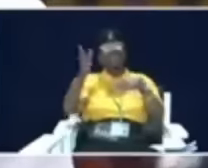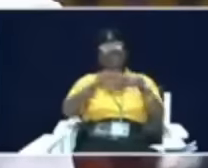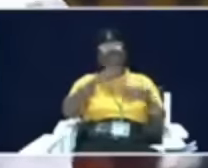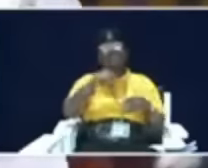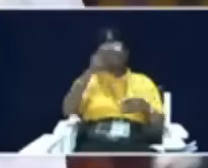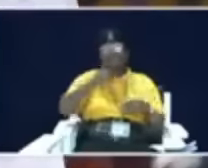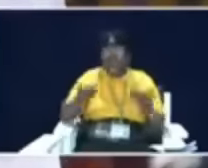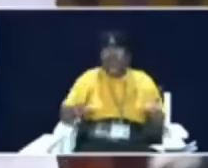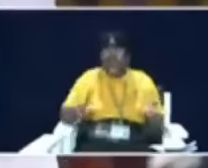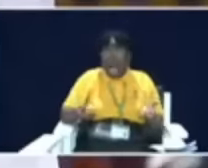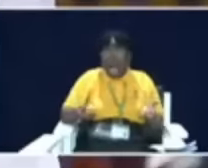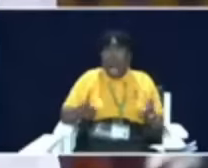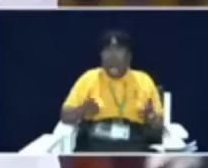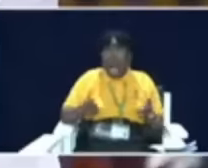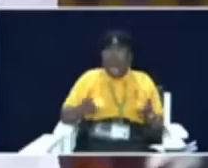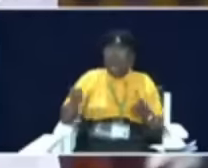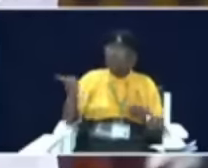you can't even watch for